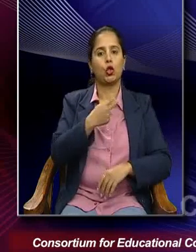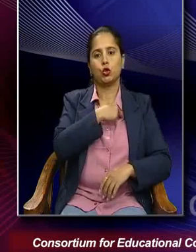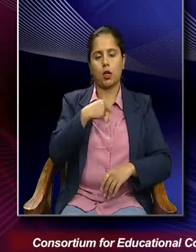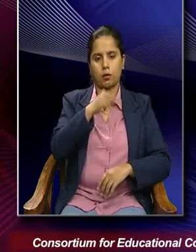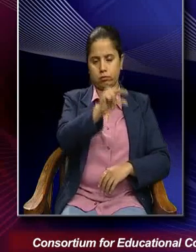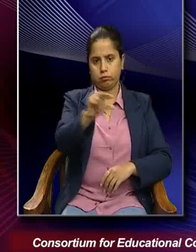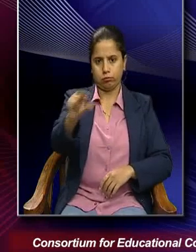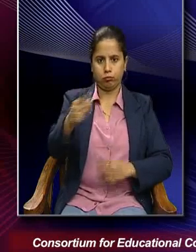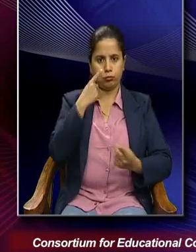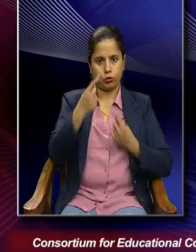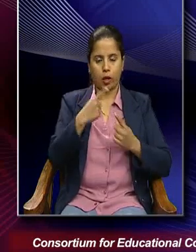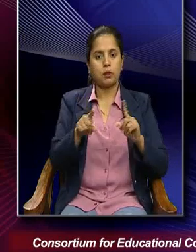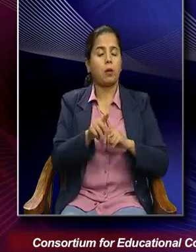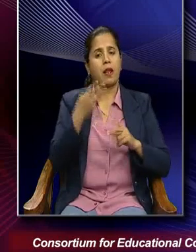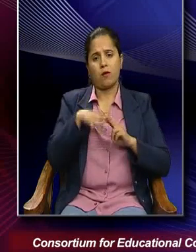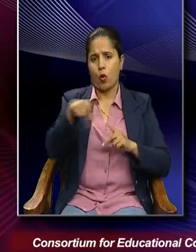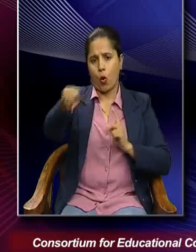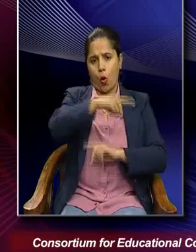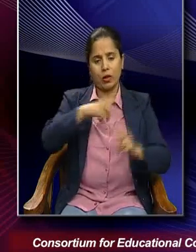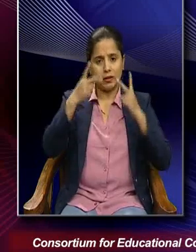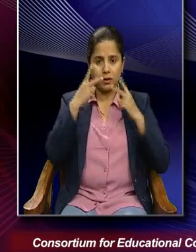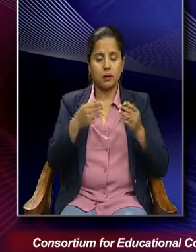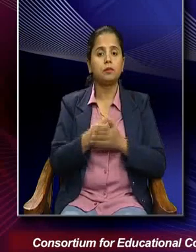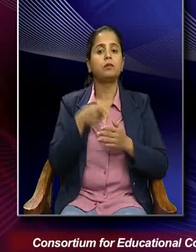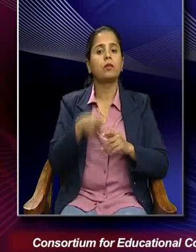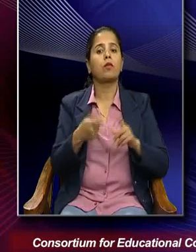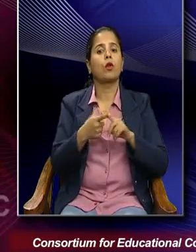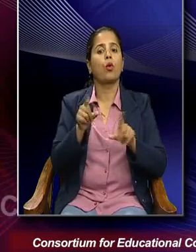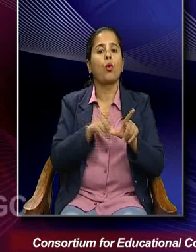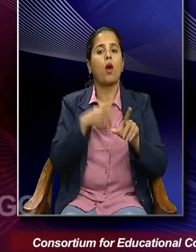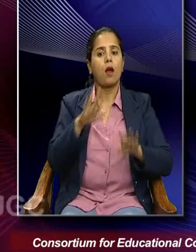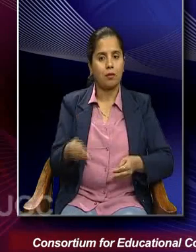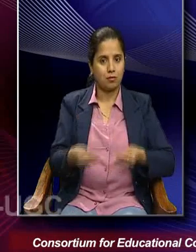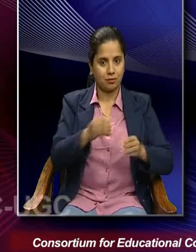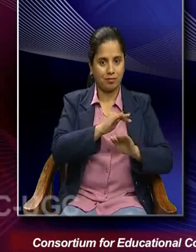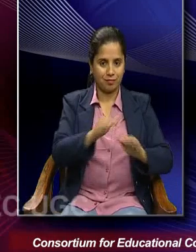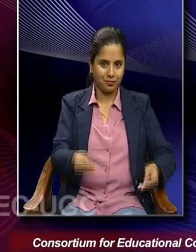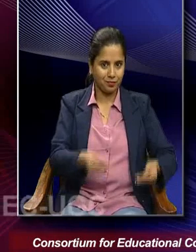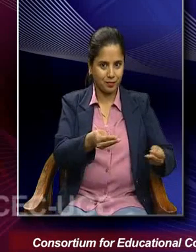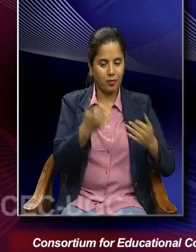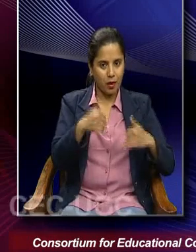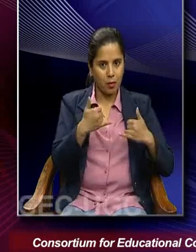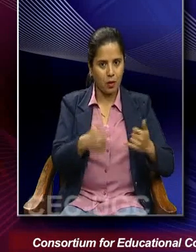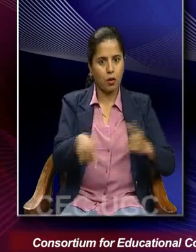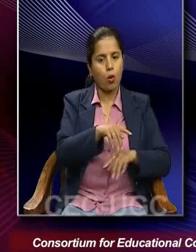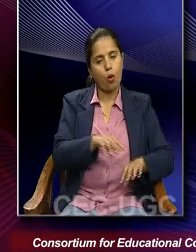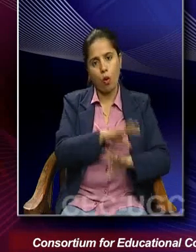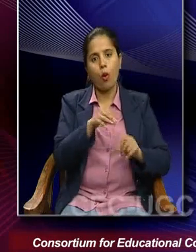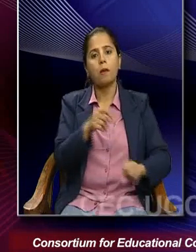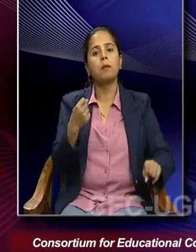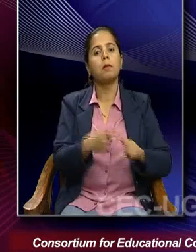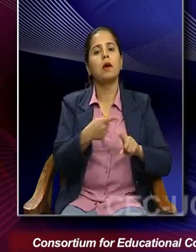children learning is trying to learn the art of teaching. So, they internalize the attitude